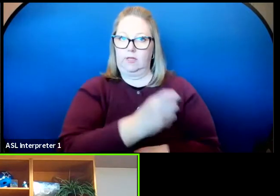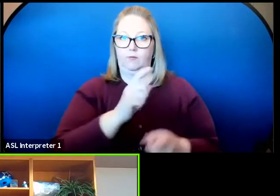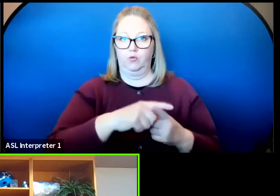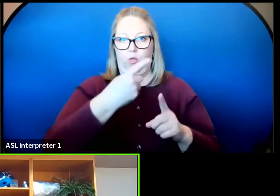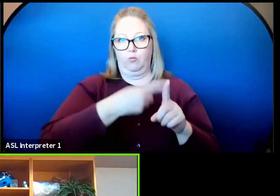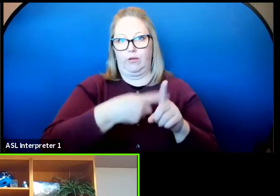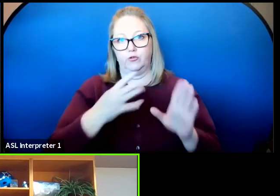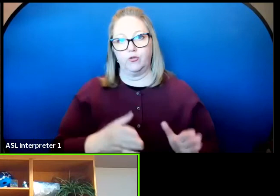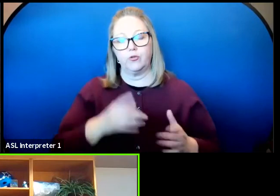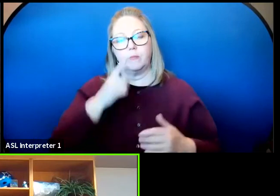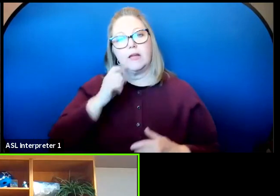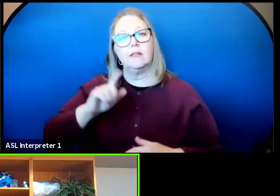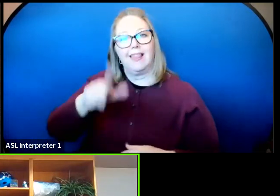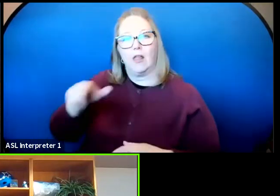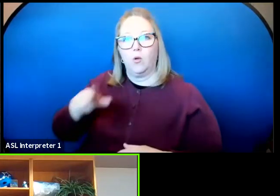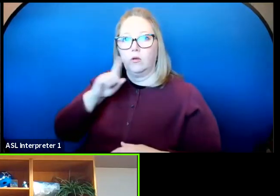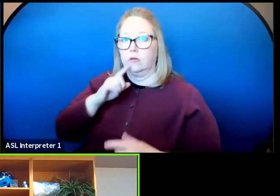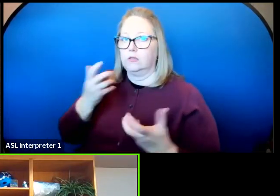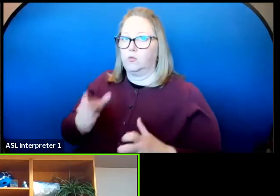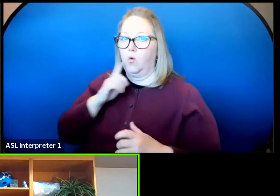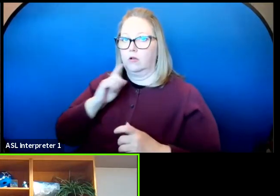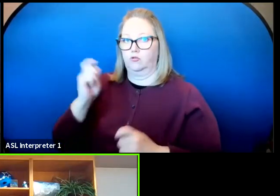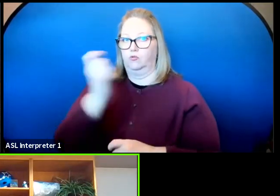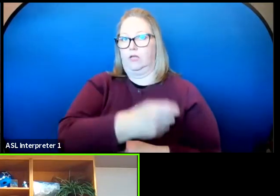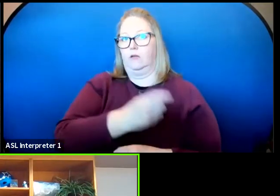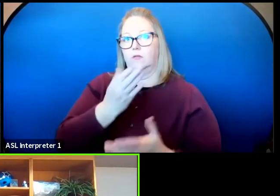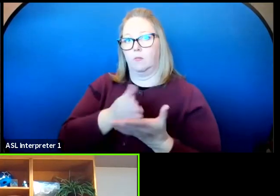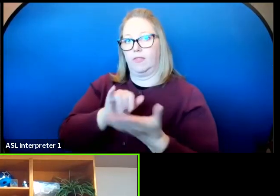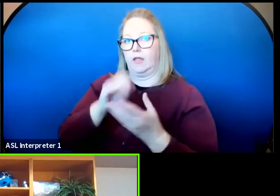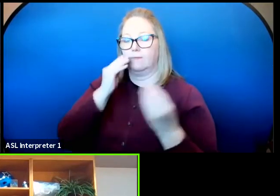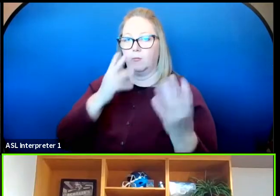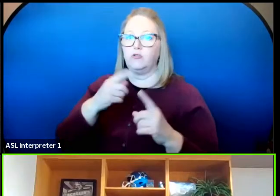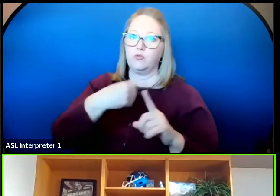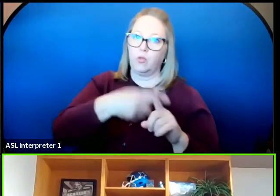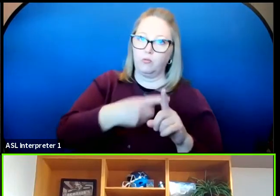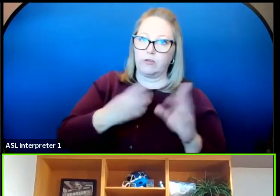same frustrations that we've tried to work through in terms of our support protocols.